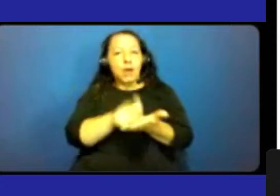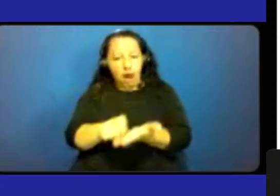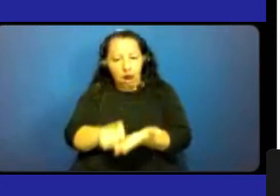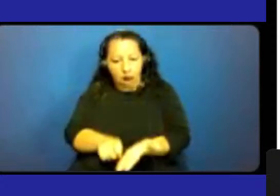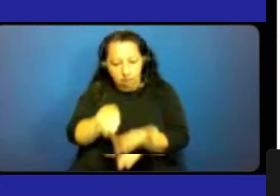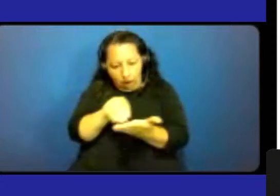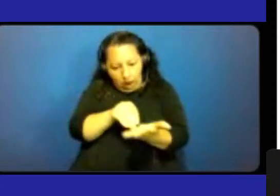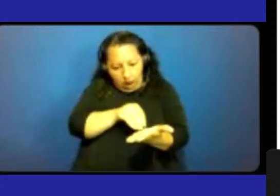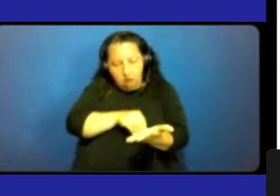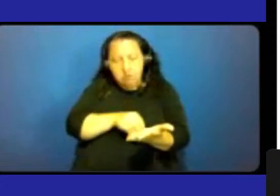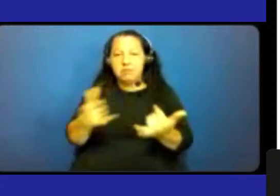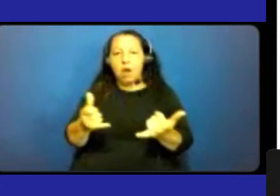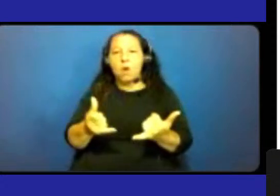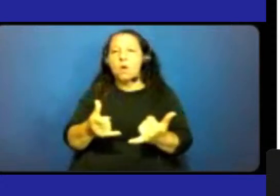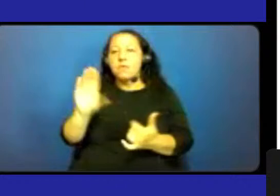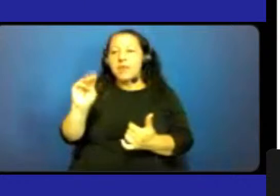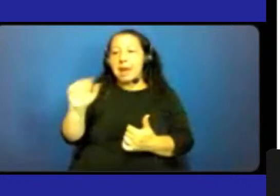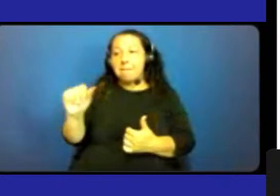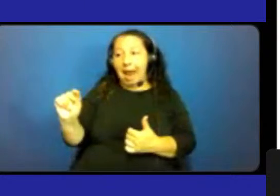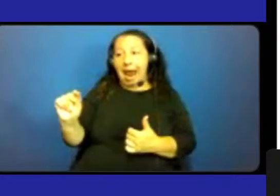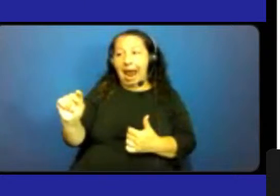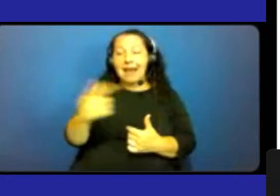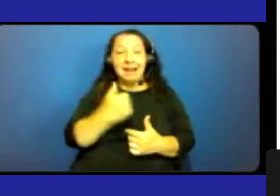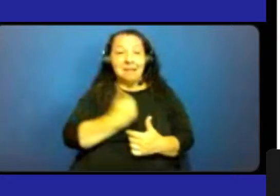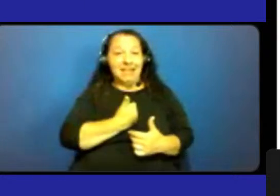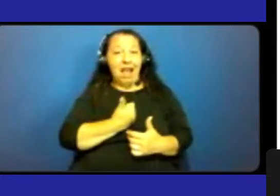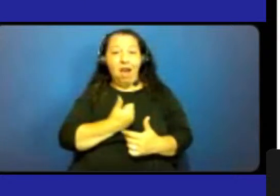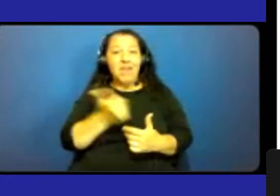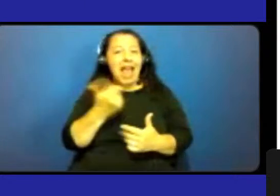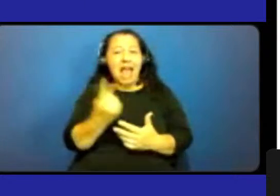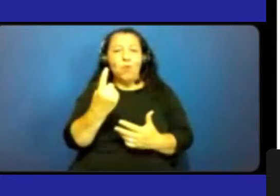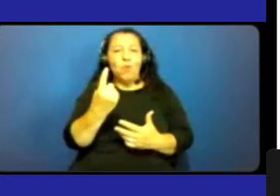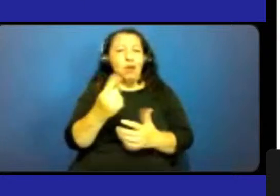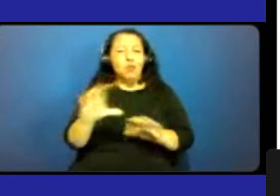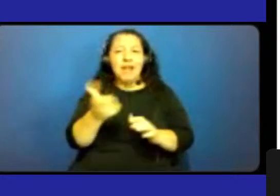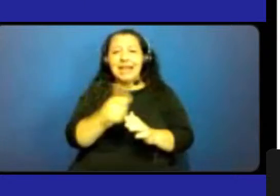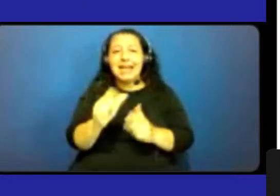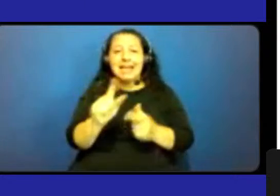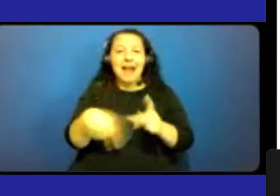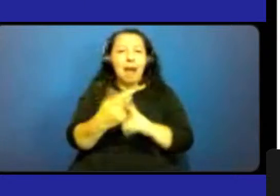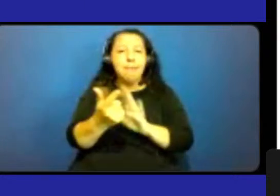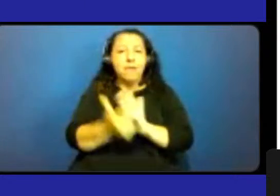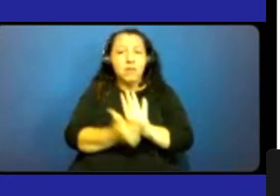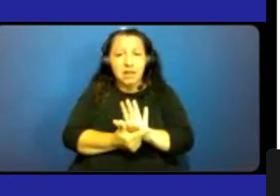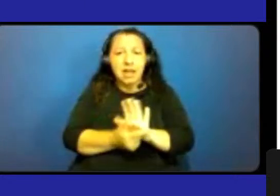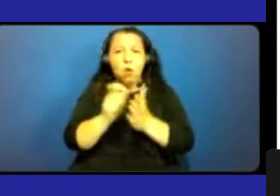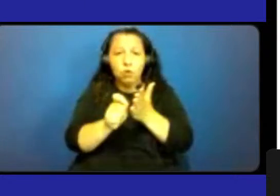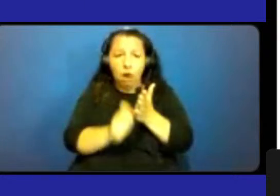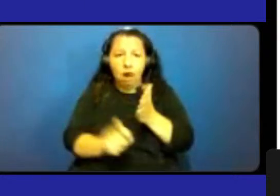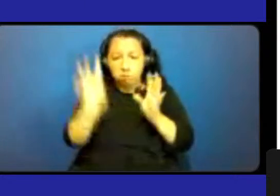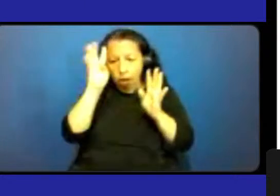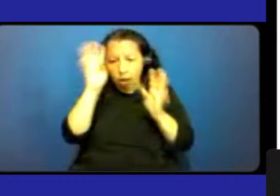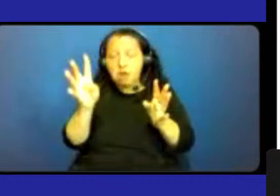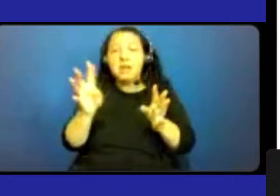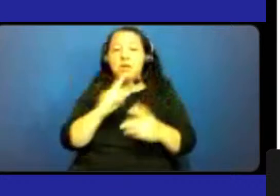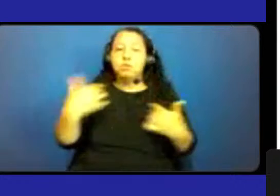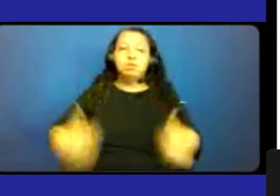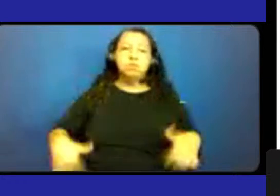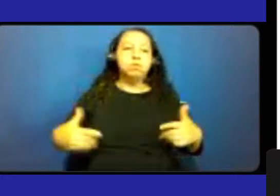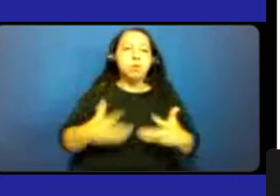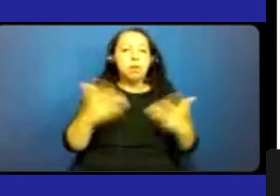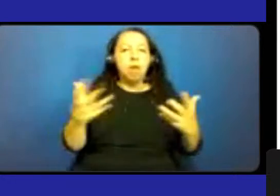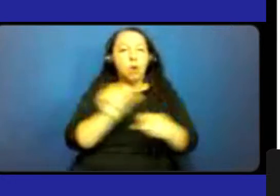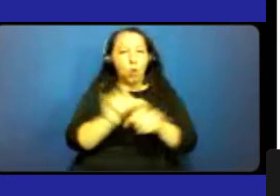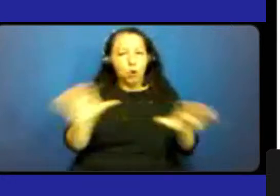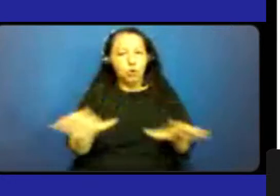Anyone who has ever done legislative drafting knows, there's much work to do, but it is at least a welcome first step. On both